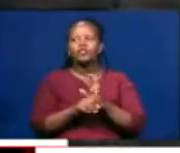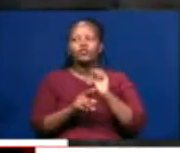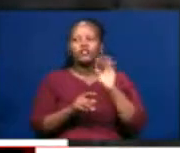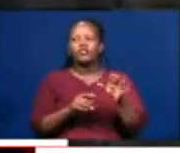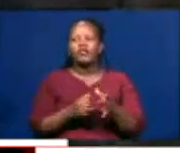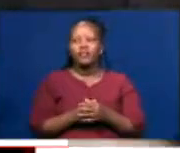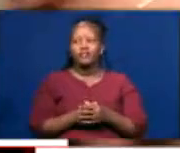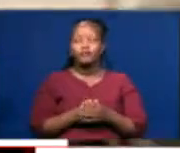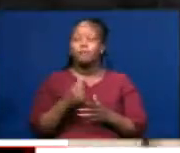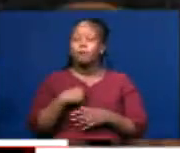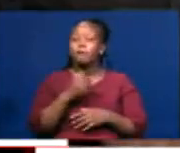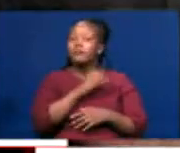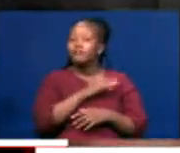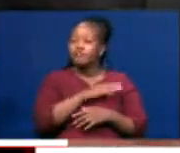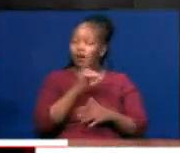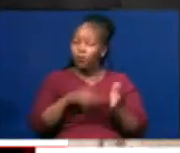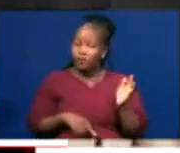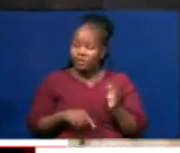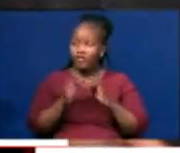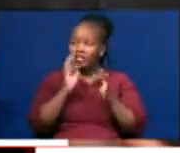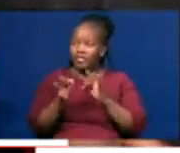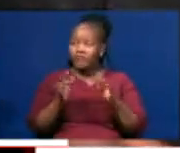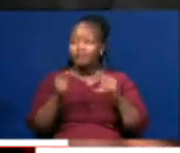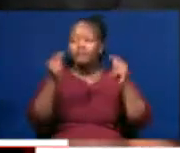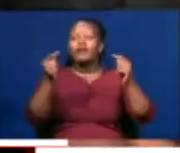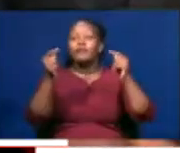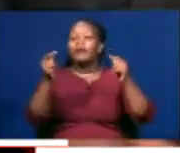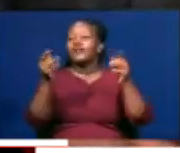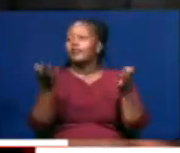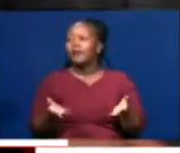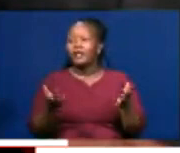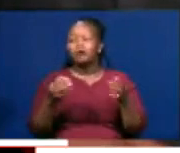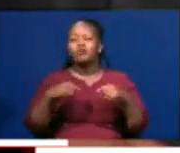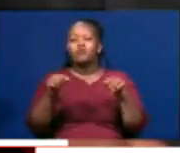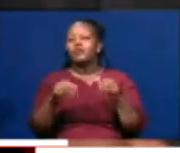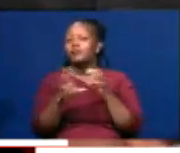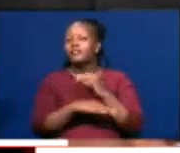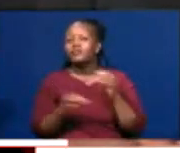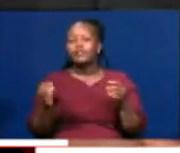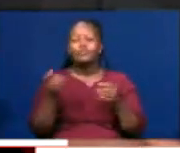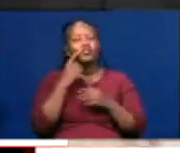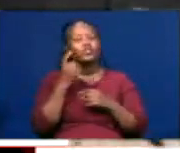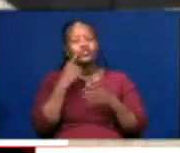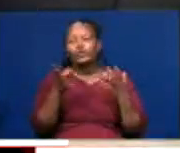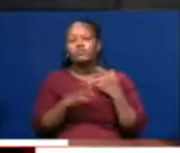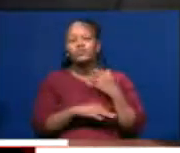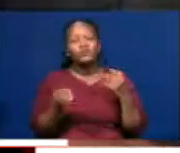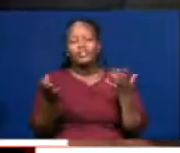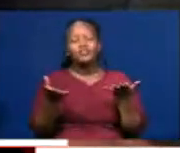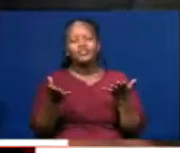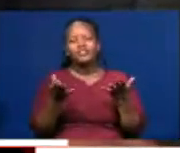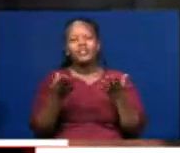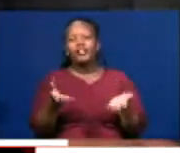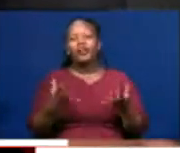hawa tukifanya maandamano maduka zifungwe, boda ziende, watarudi na nini chakula nyumbani. Wale maloders